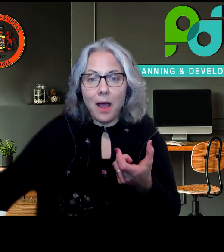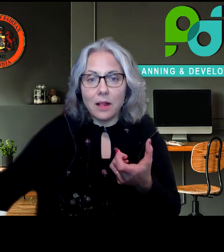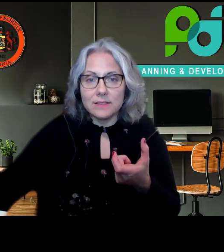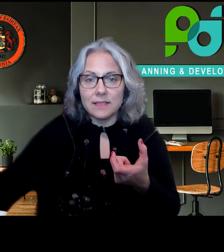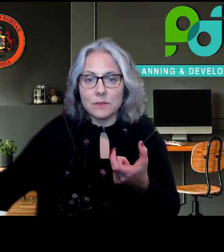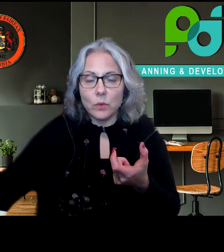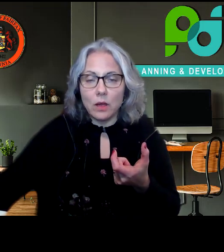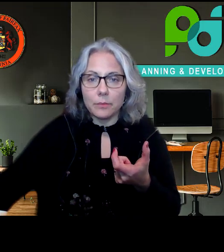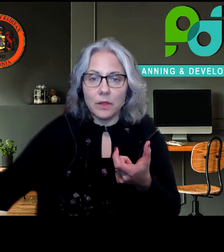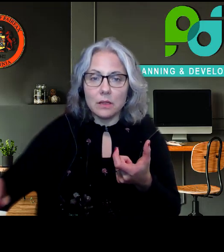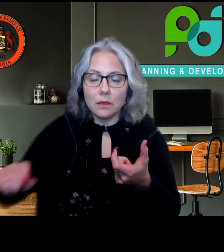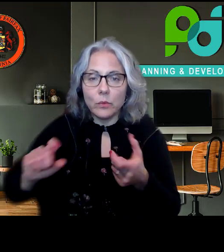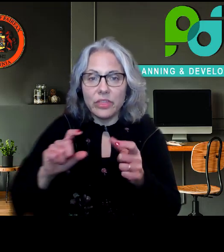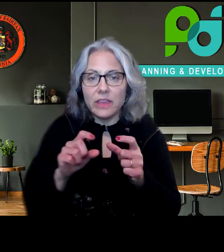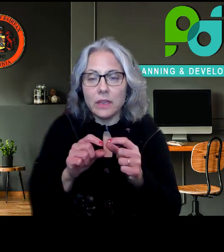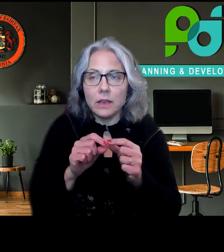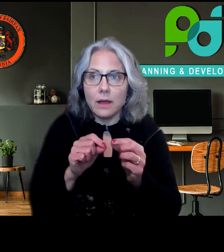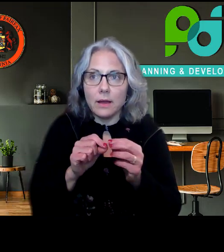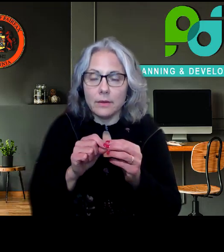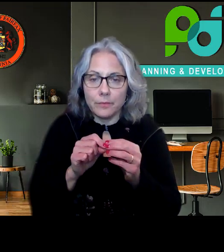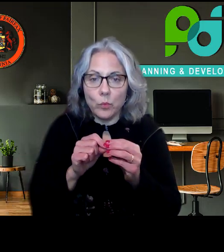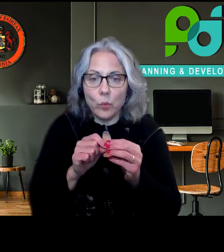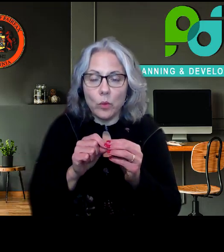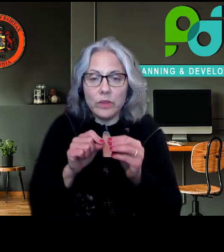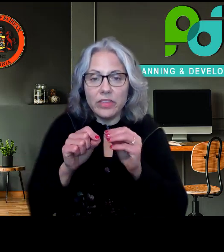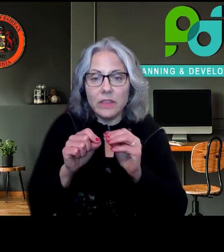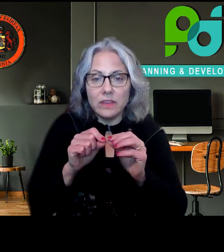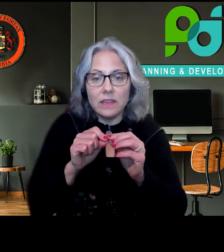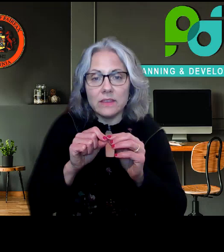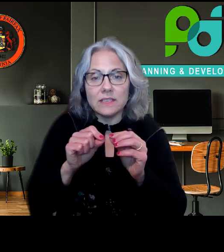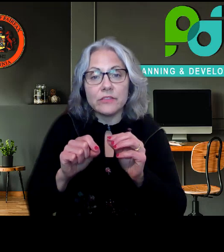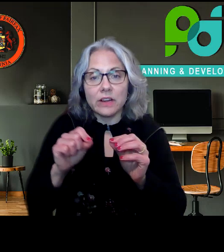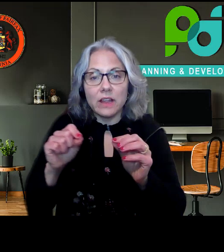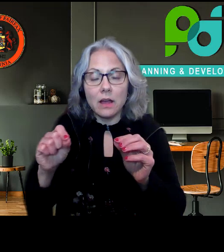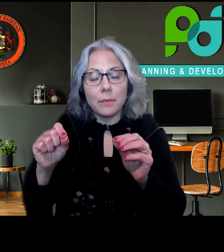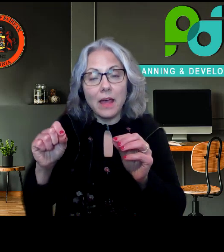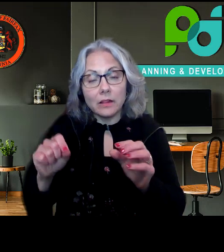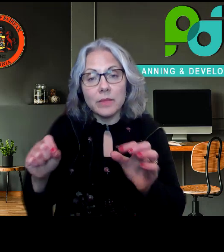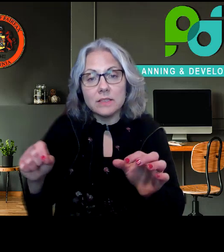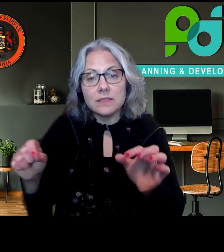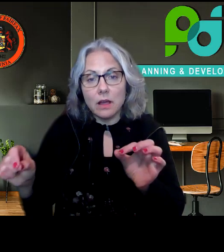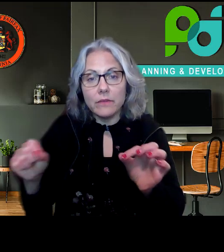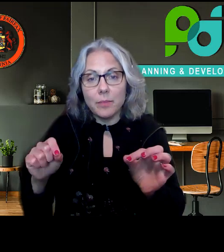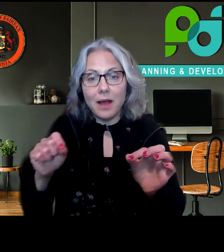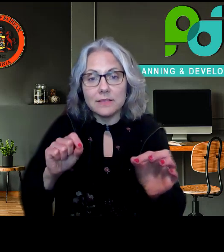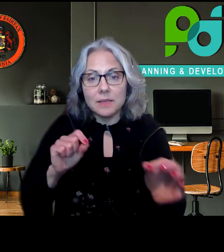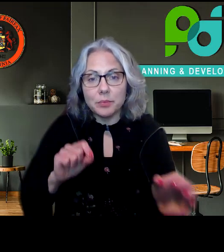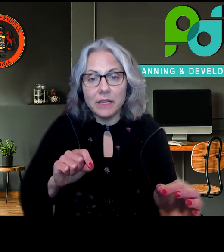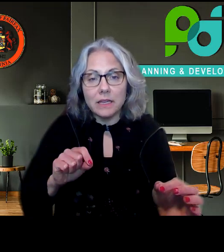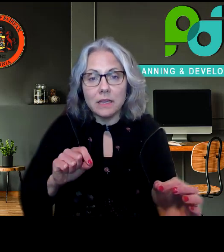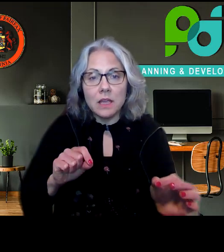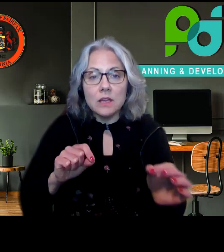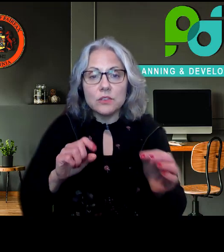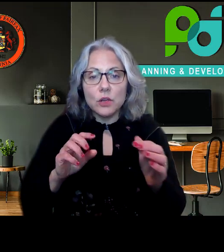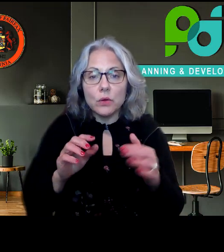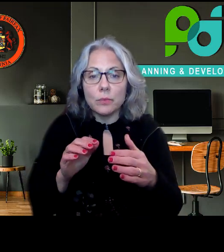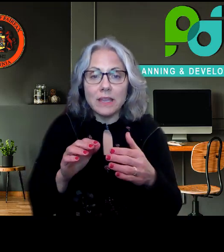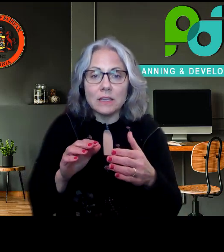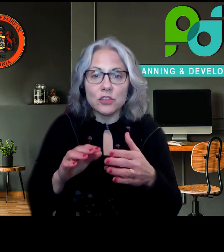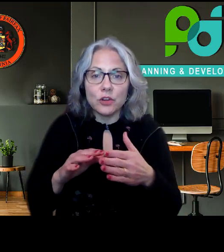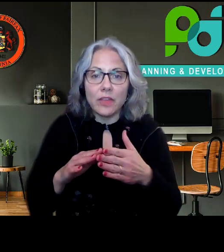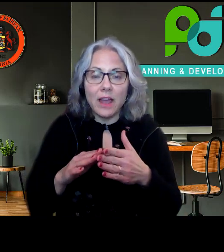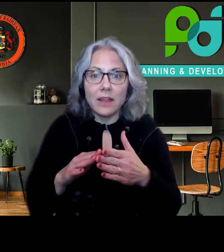aligning policies within the different elements of the policy plan.